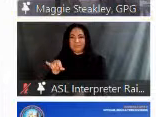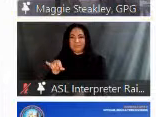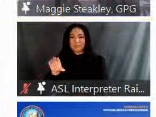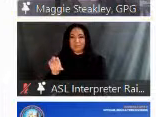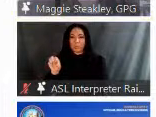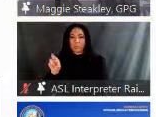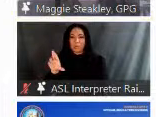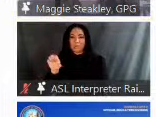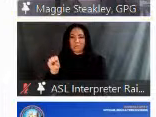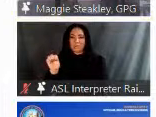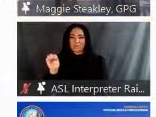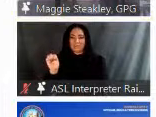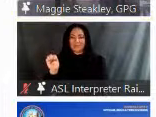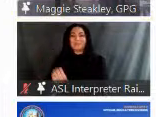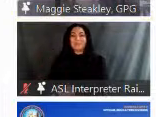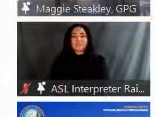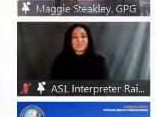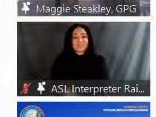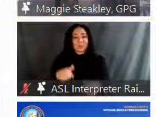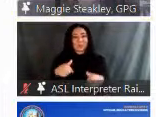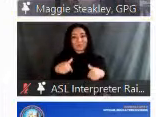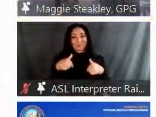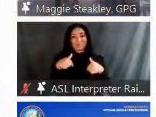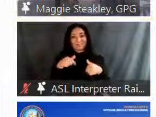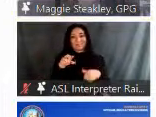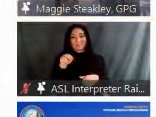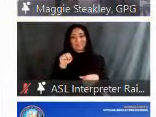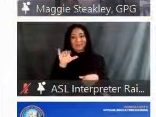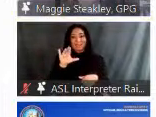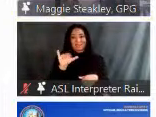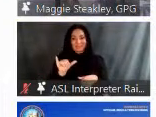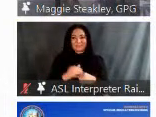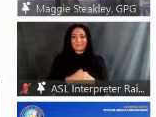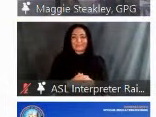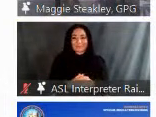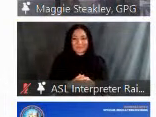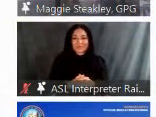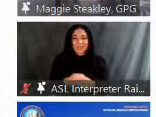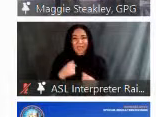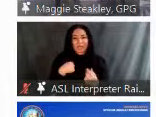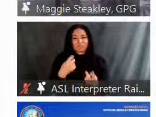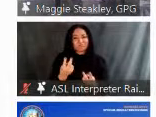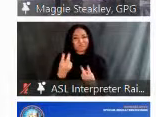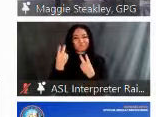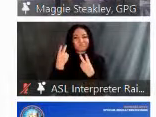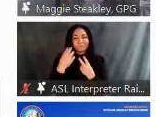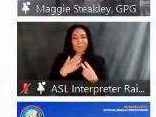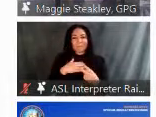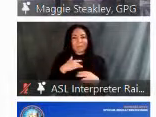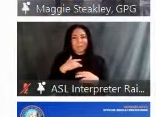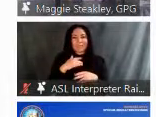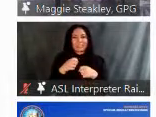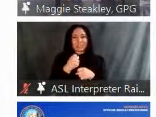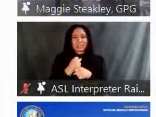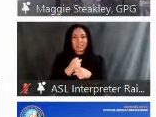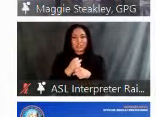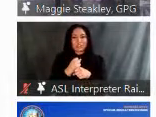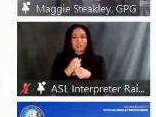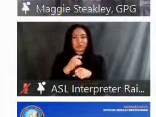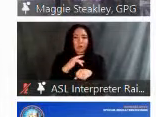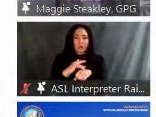This is Nancy Hirota. So I'm reflecting on my years earlier in working directly